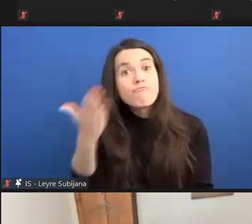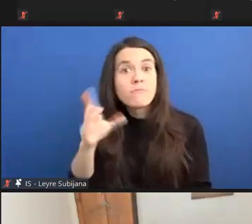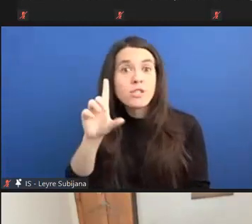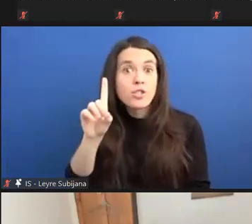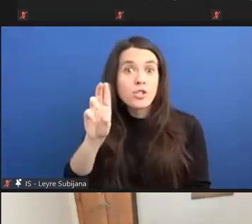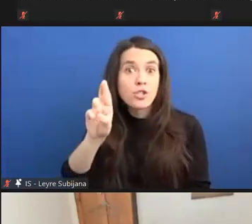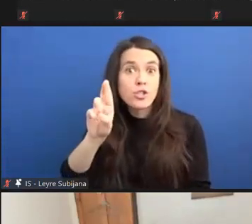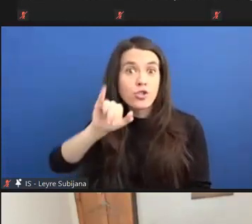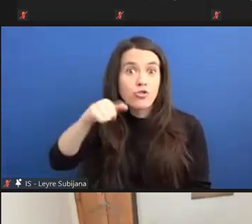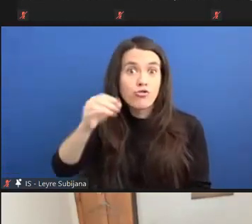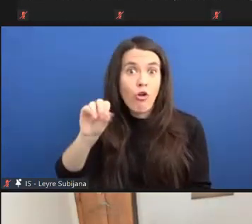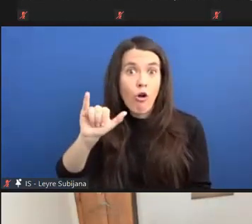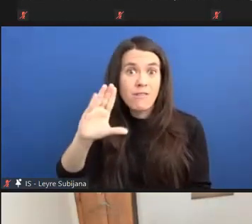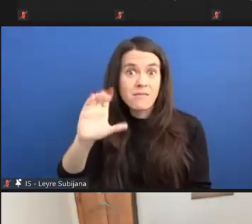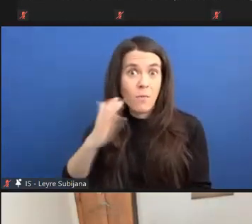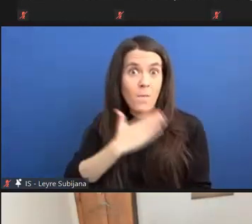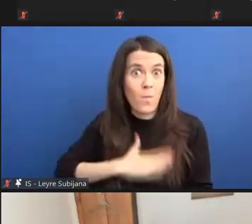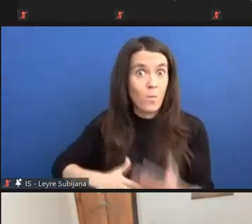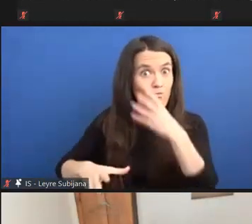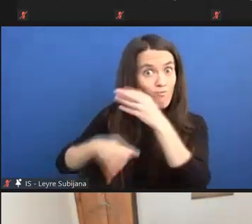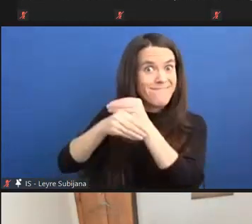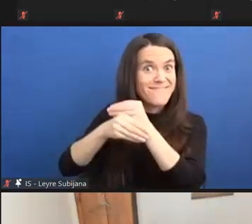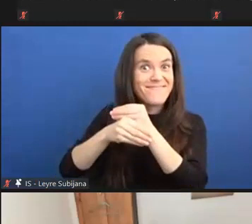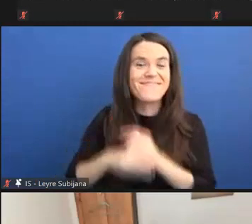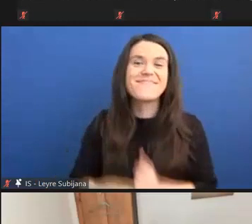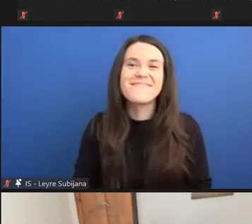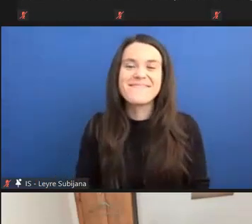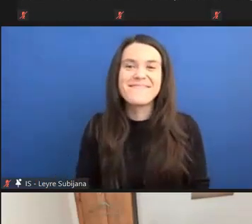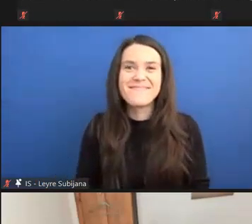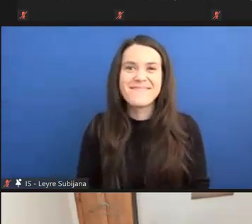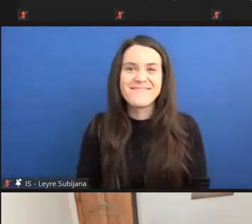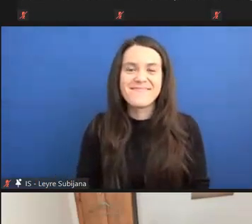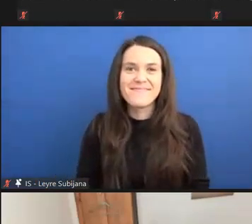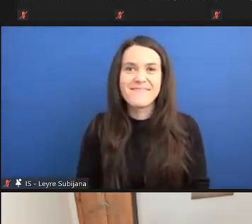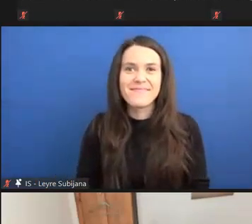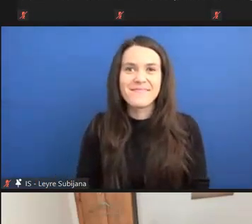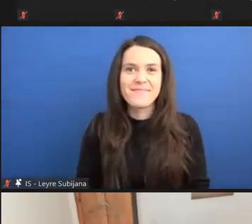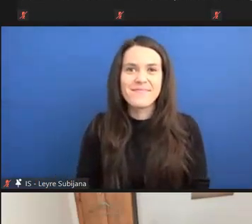Joyce? Yeah, so I must